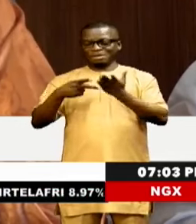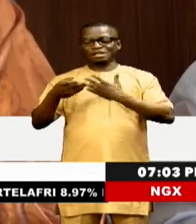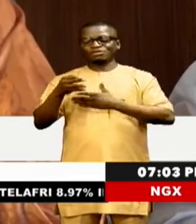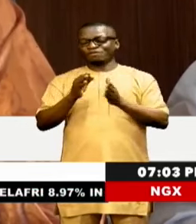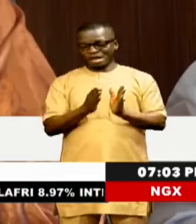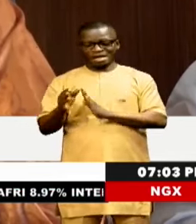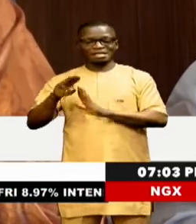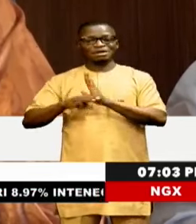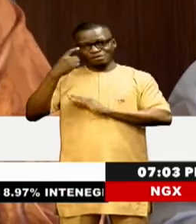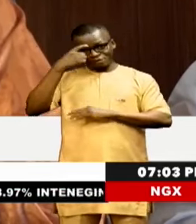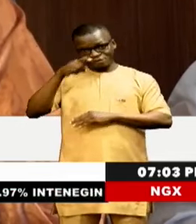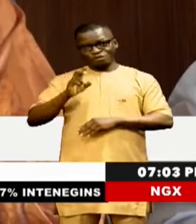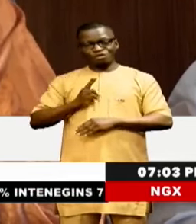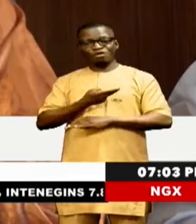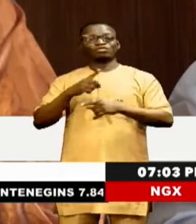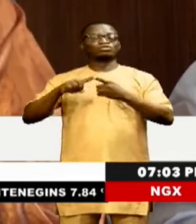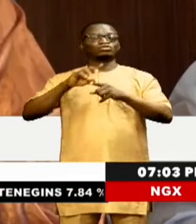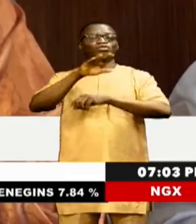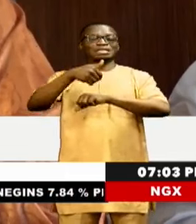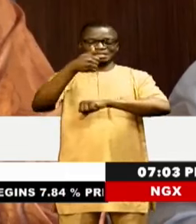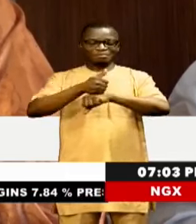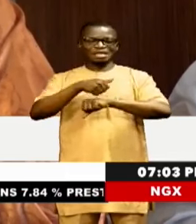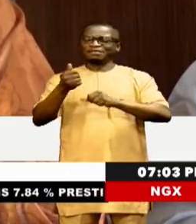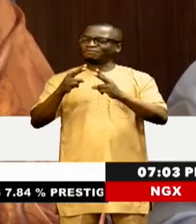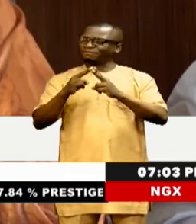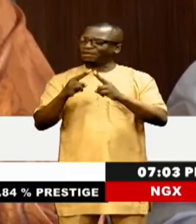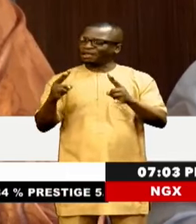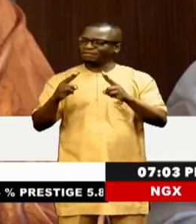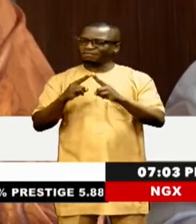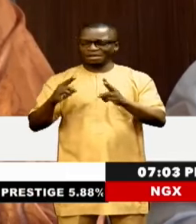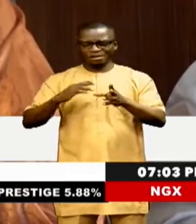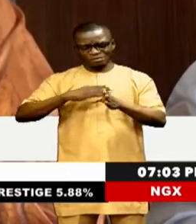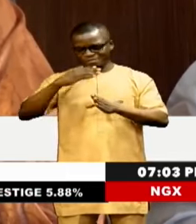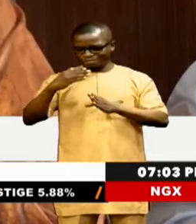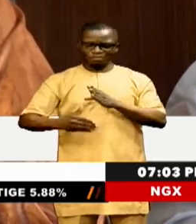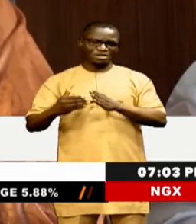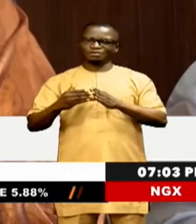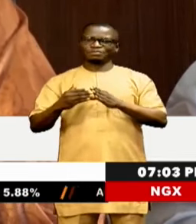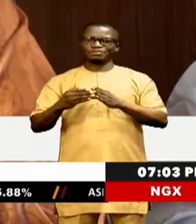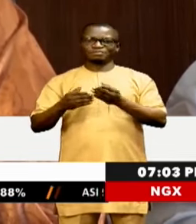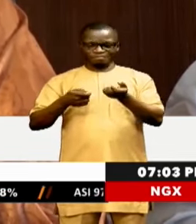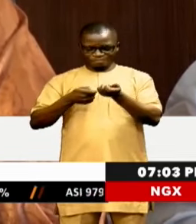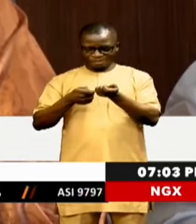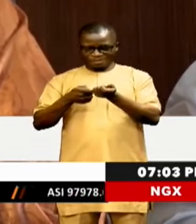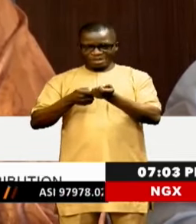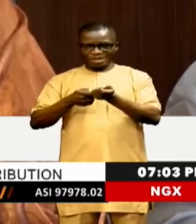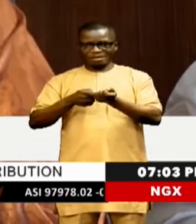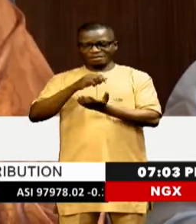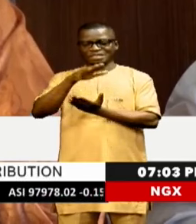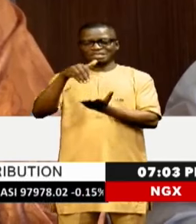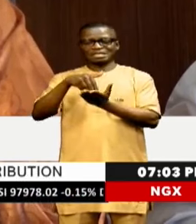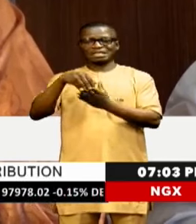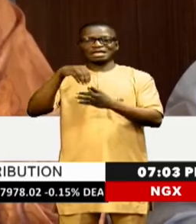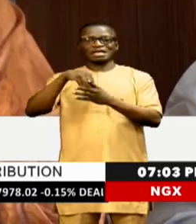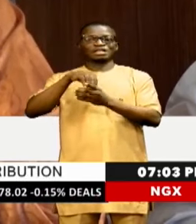is for us to establish a very comprehensive composite charging facilities for all our